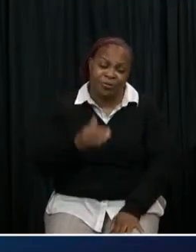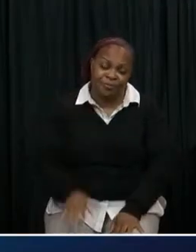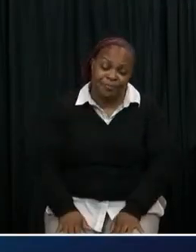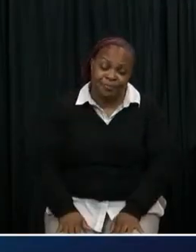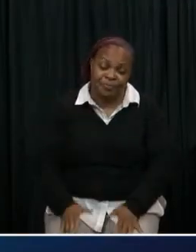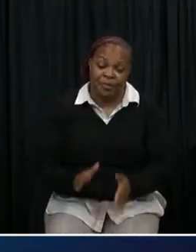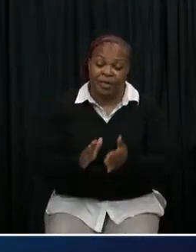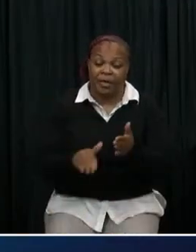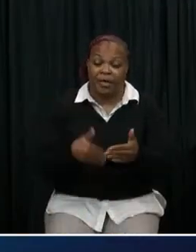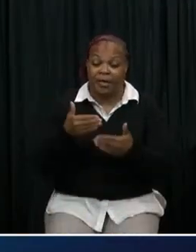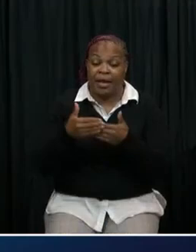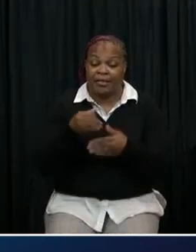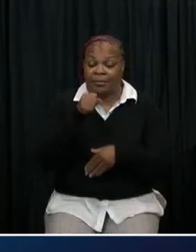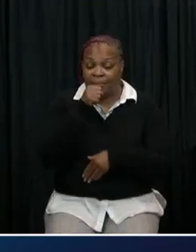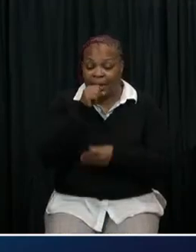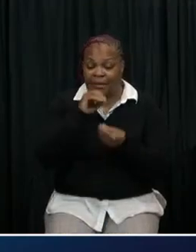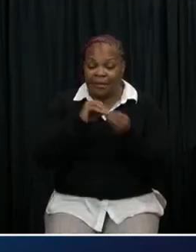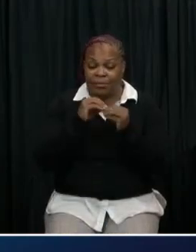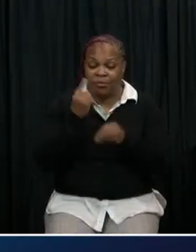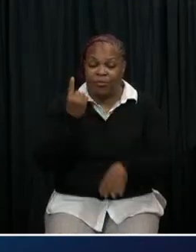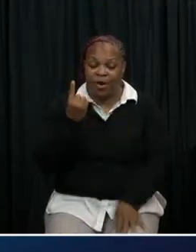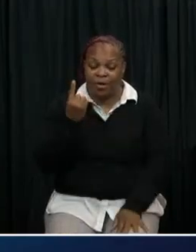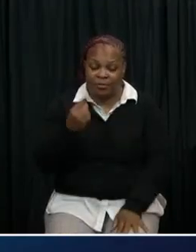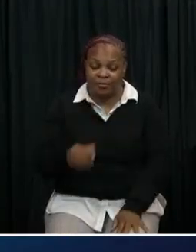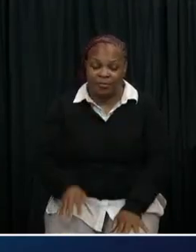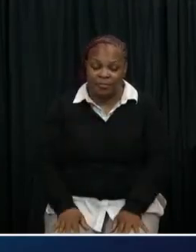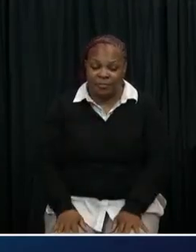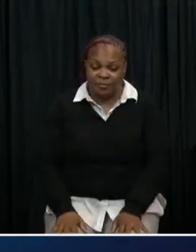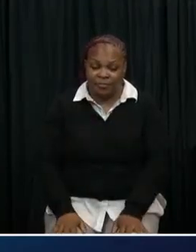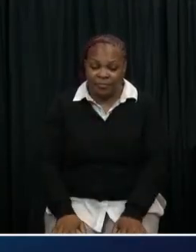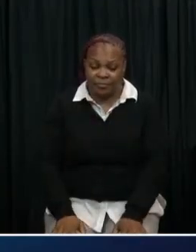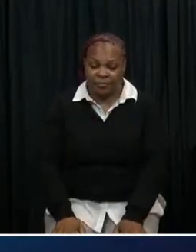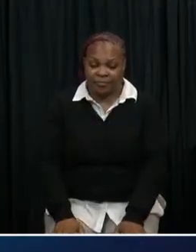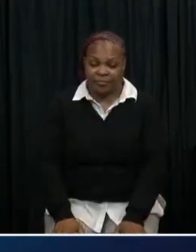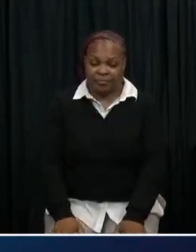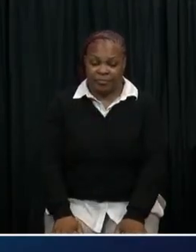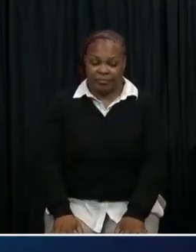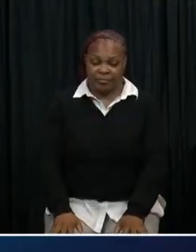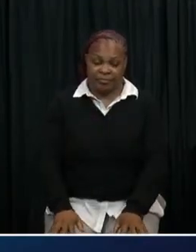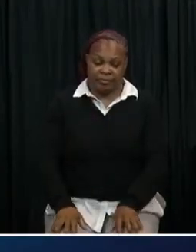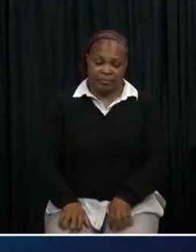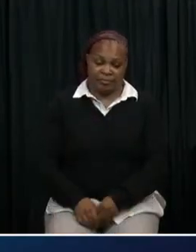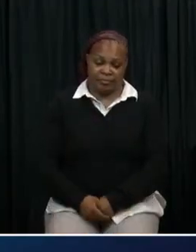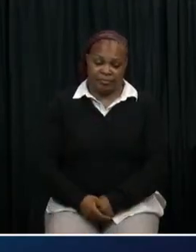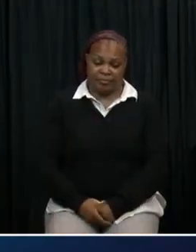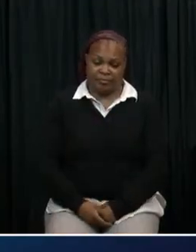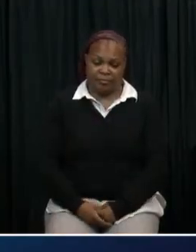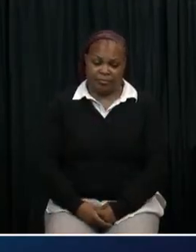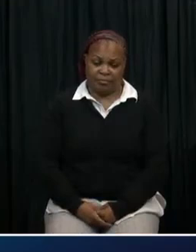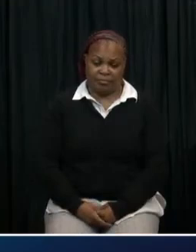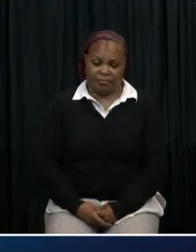we have in mic number 1, Paulina Villalón Álvarez,